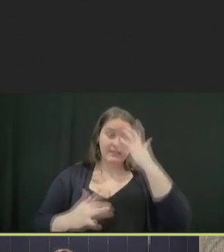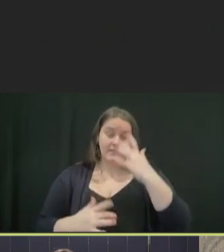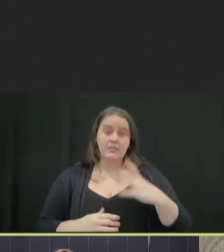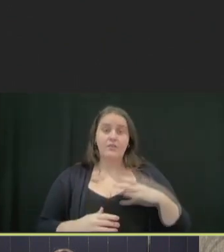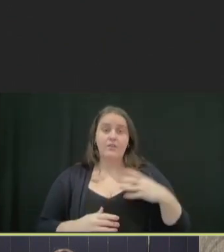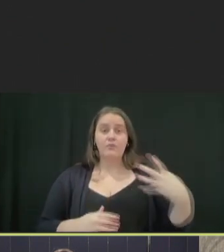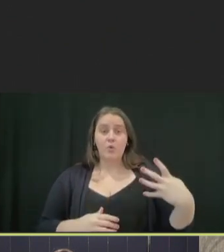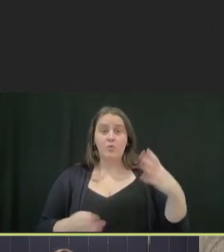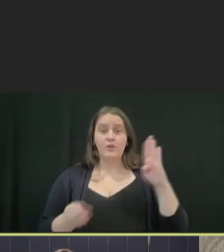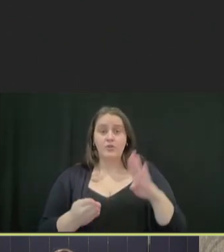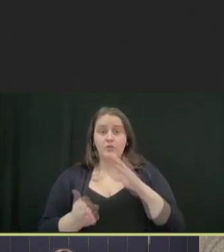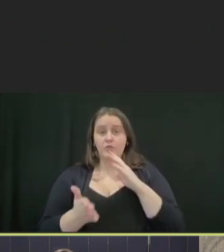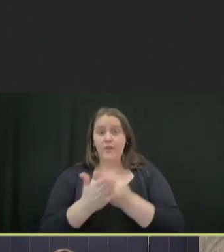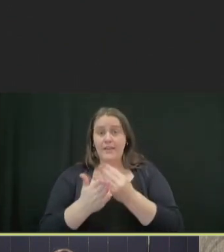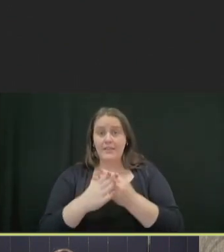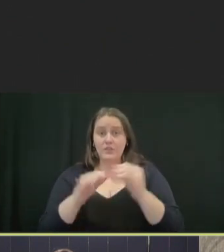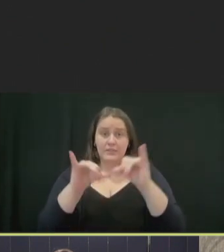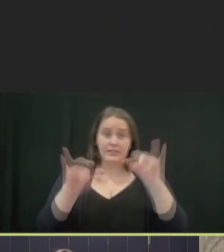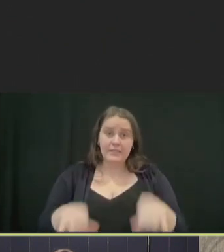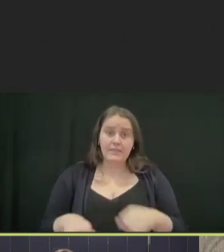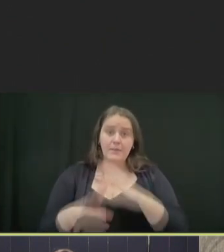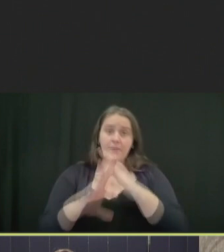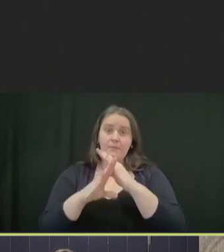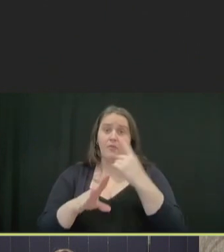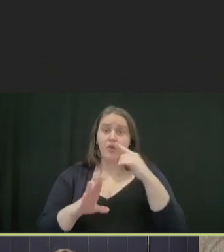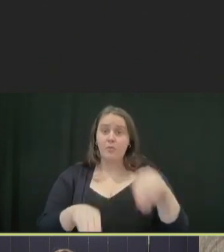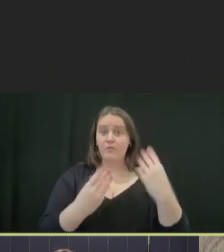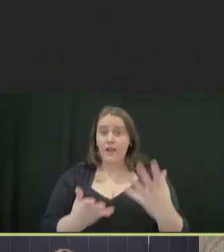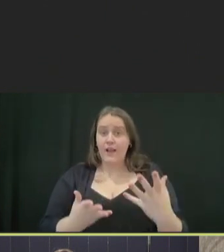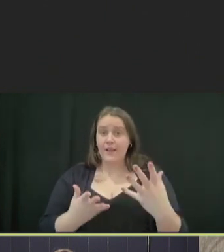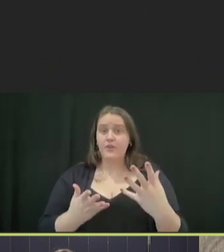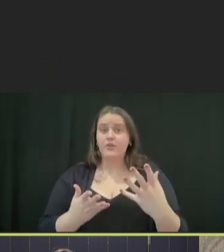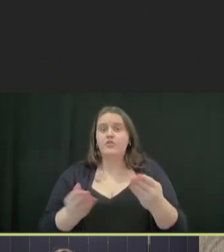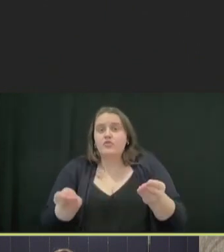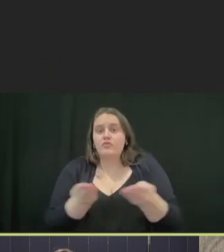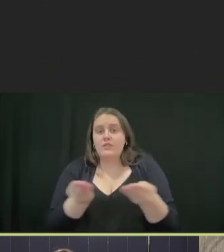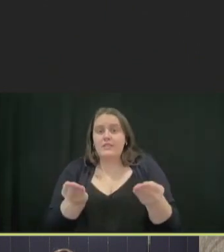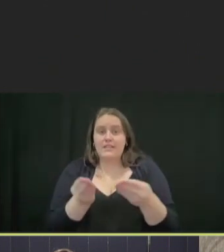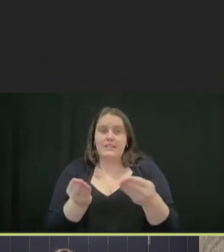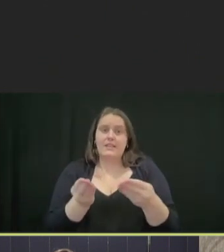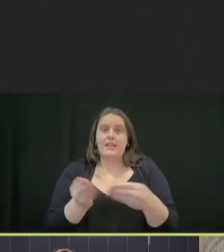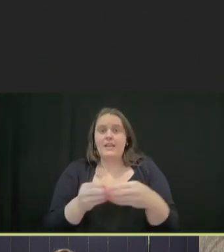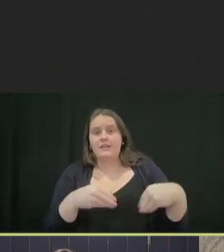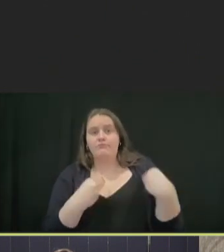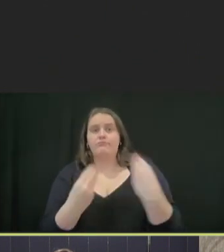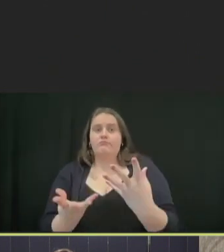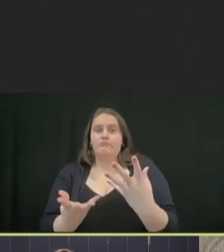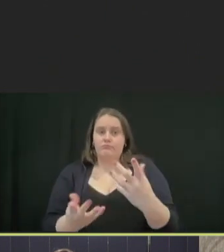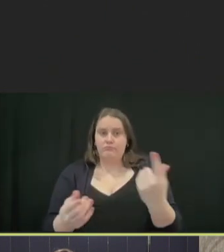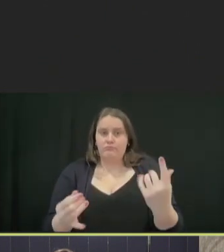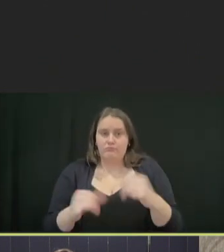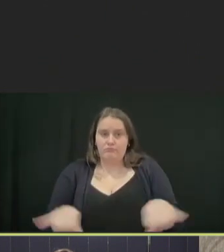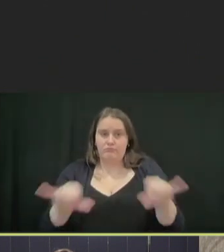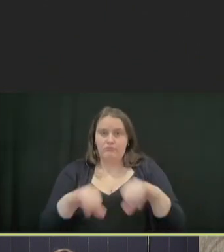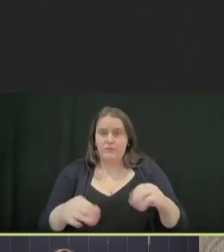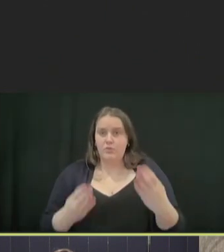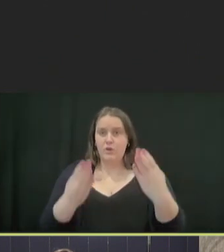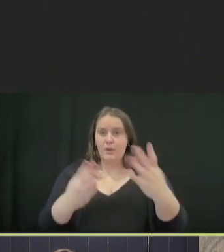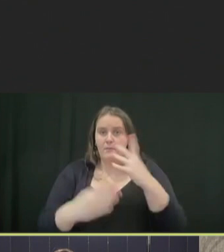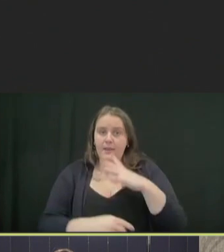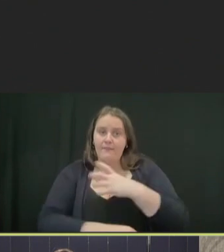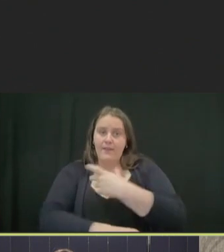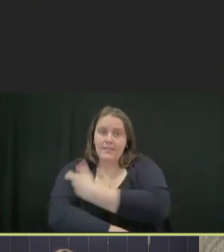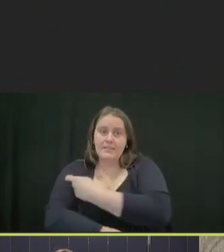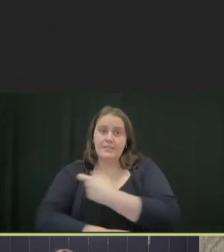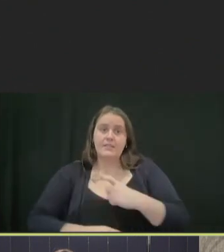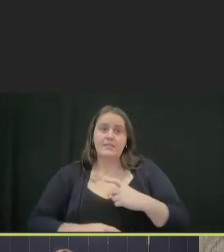providers to facilitate delivery of routinely recommended vaccines. Objective 4.5 is to reduce financial